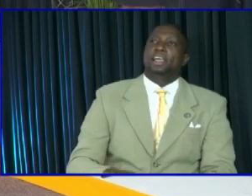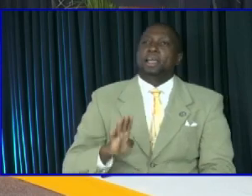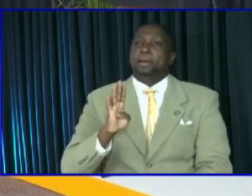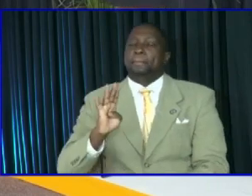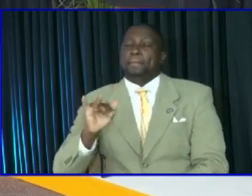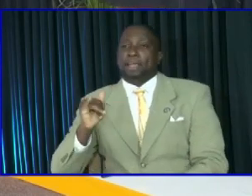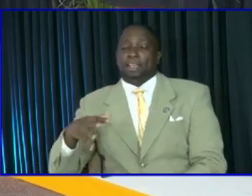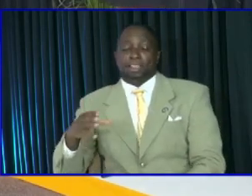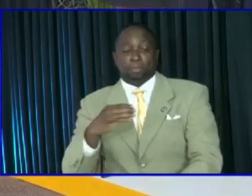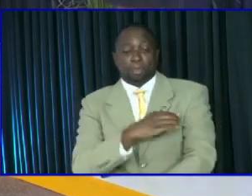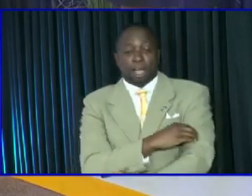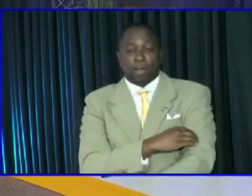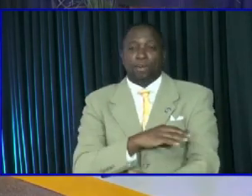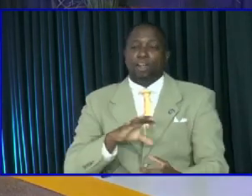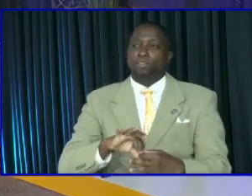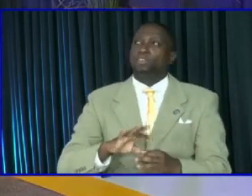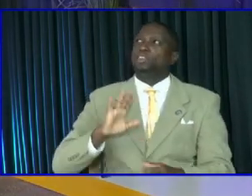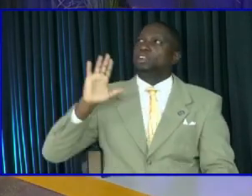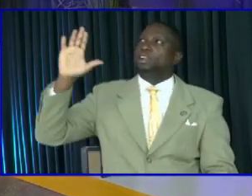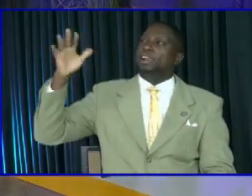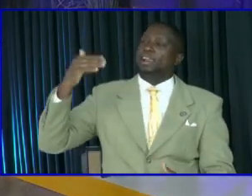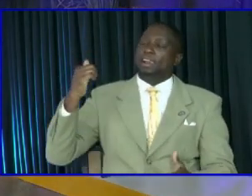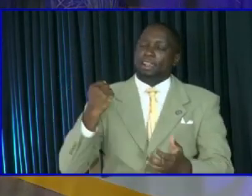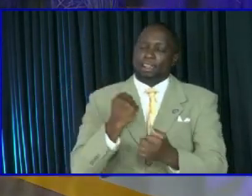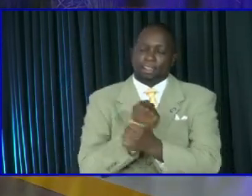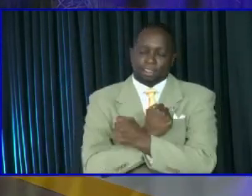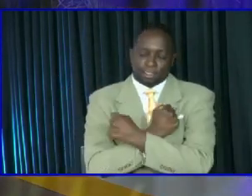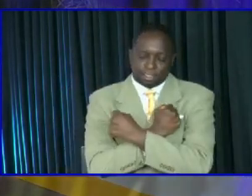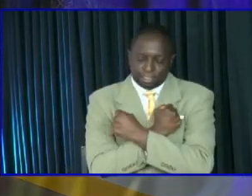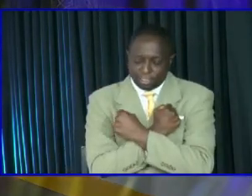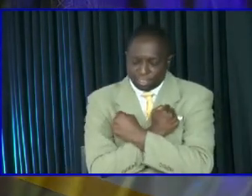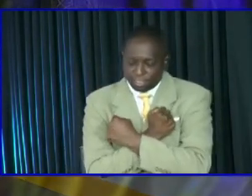away by the power of your